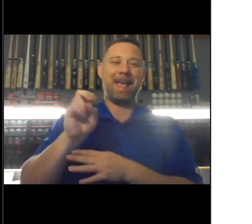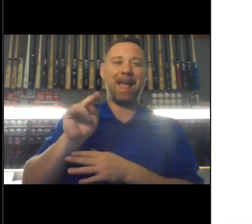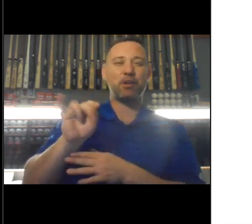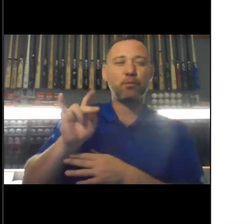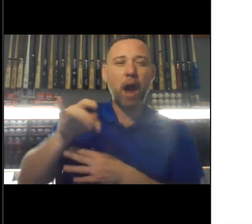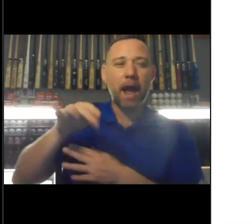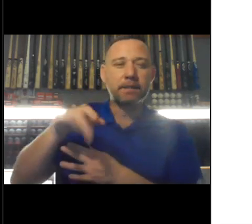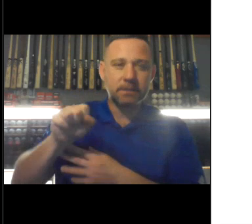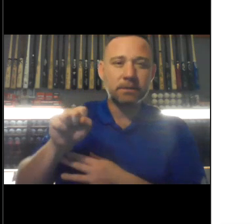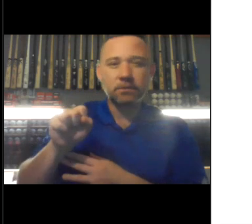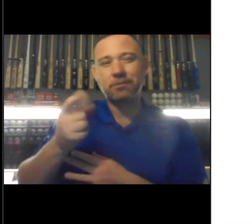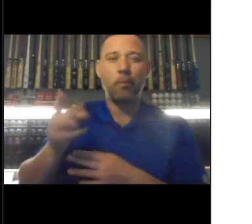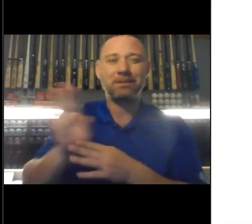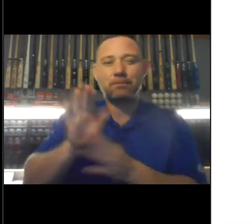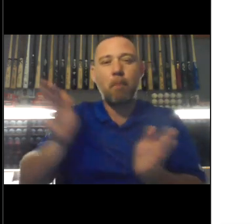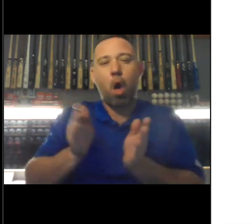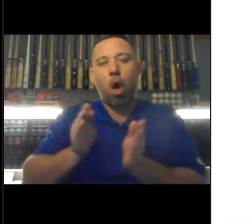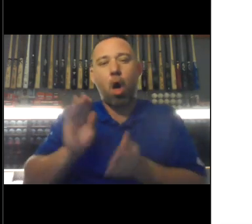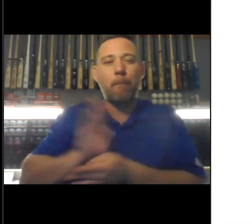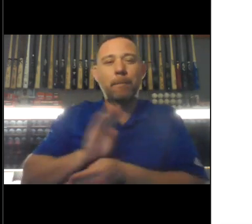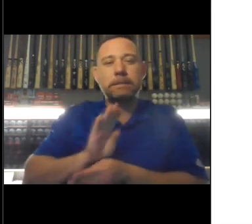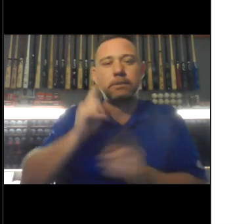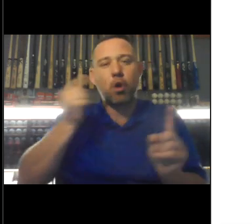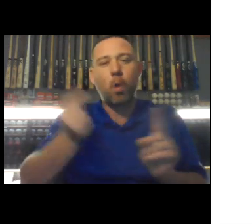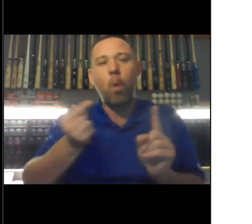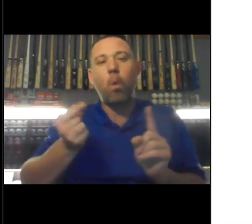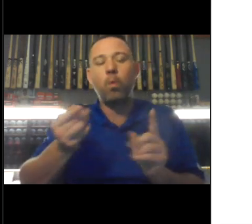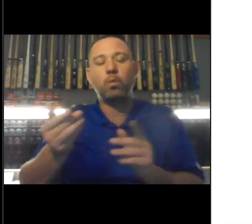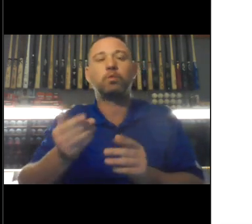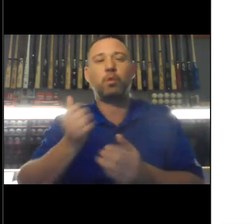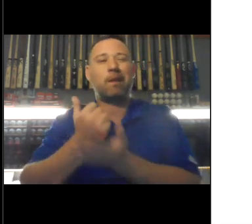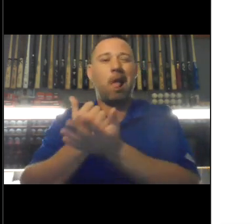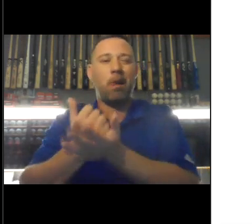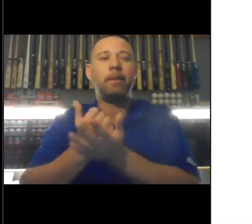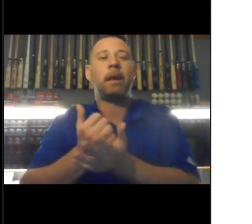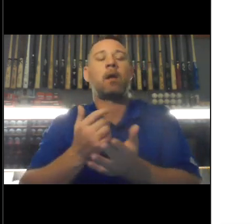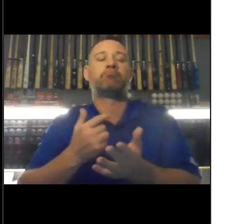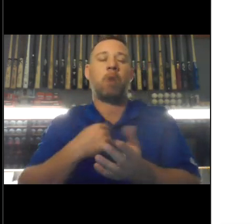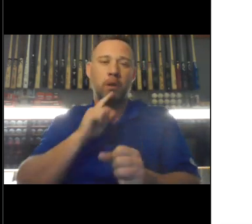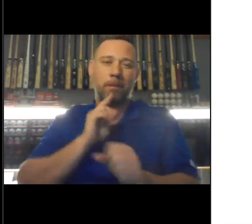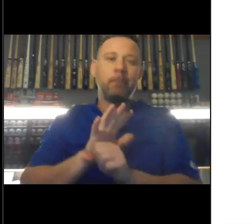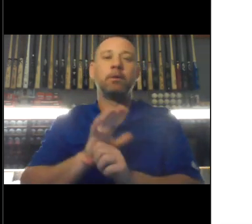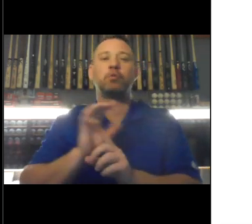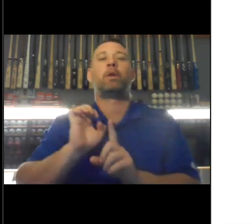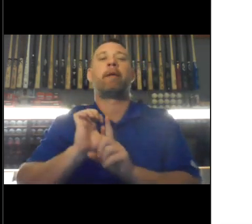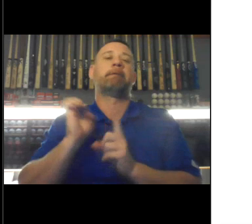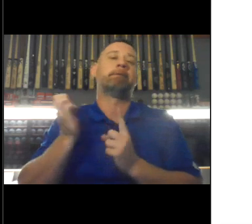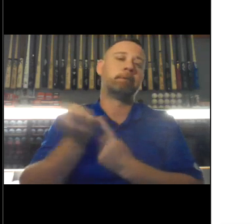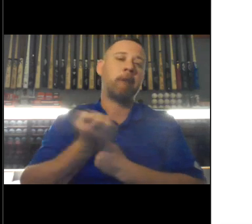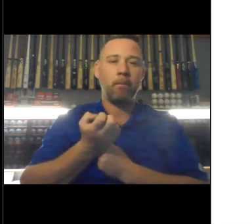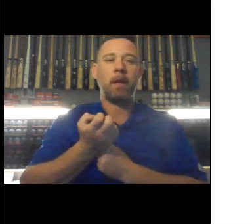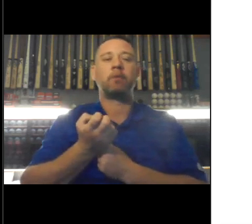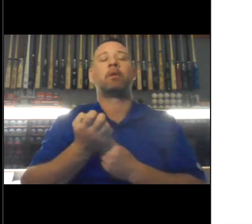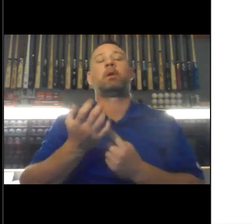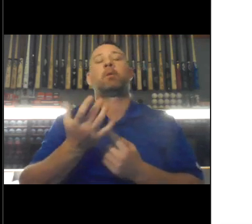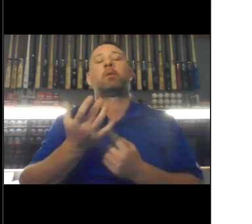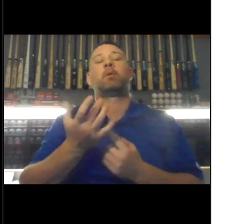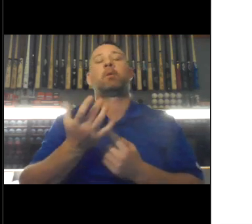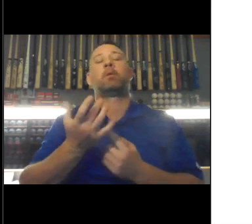that meet all of our small business goals and prove our commitment to environmentally